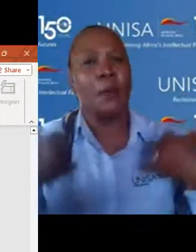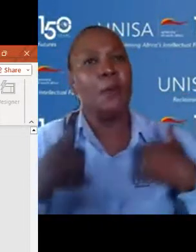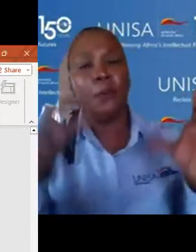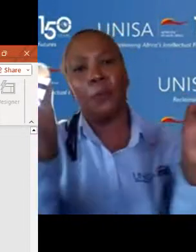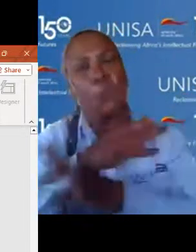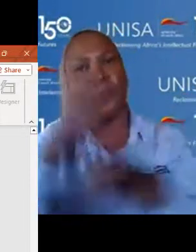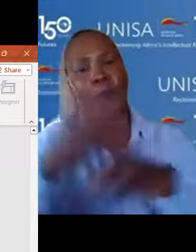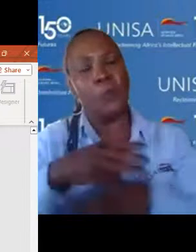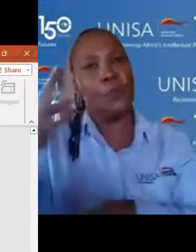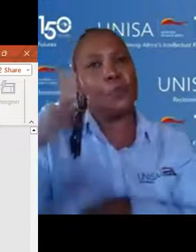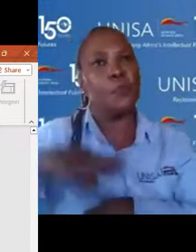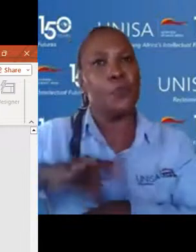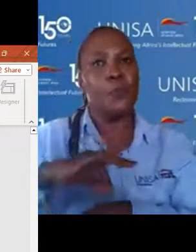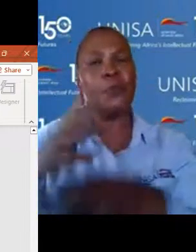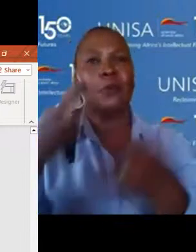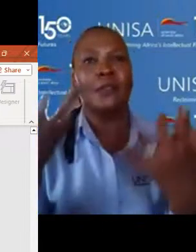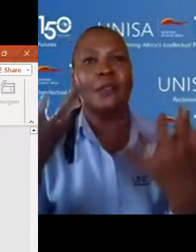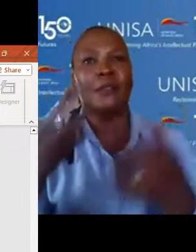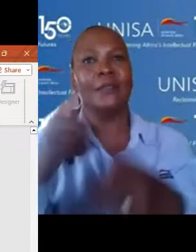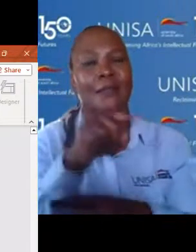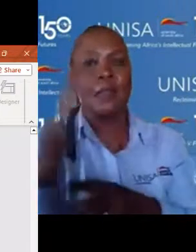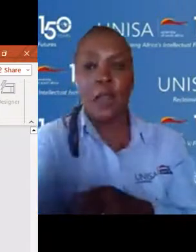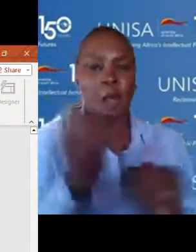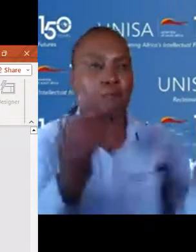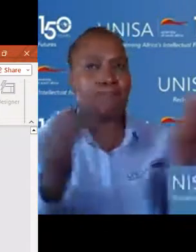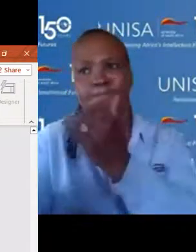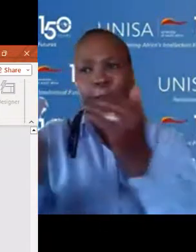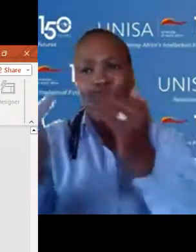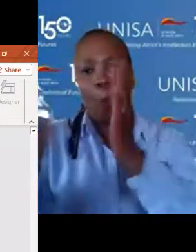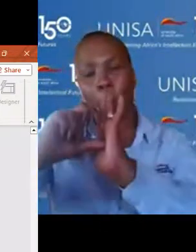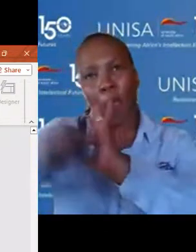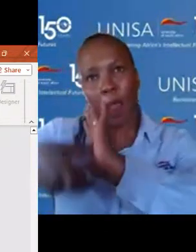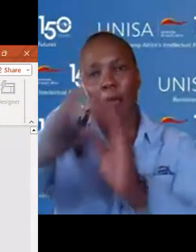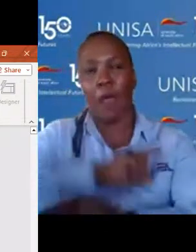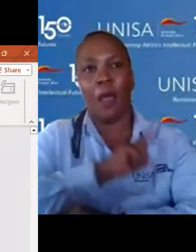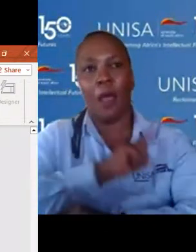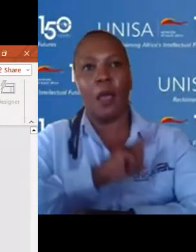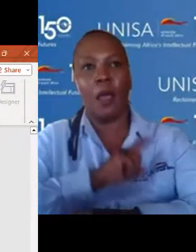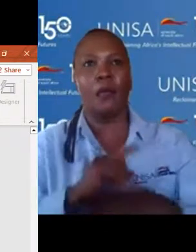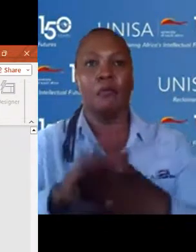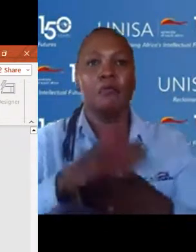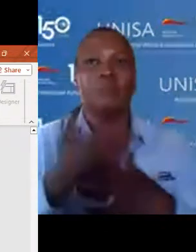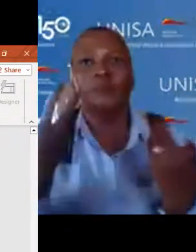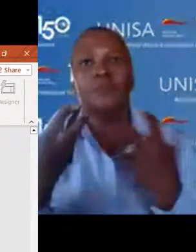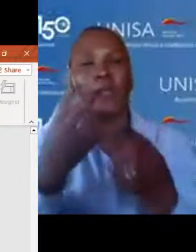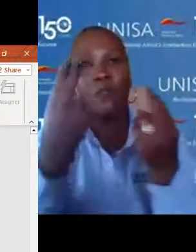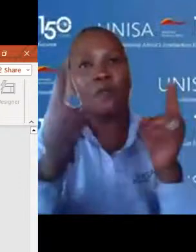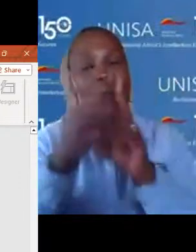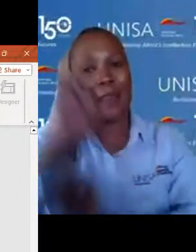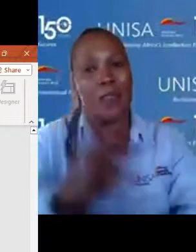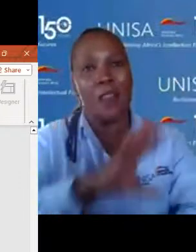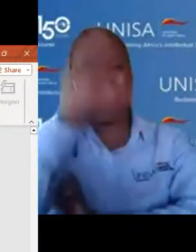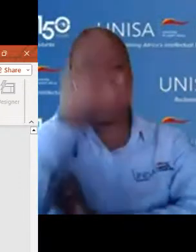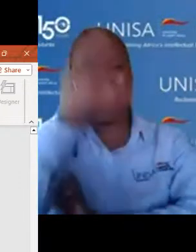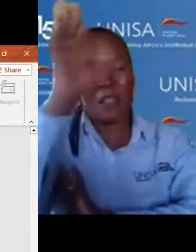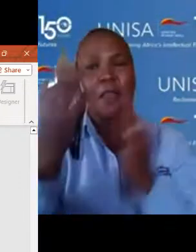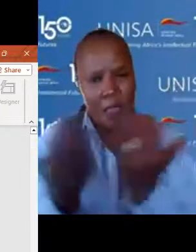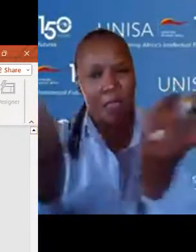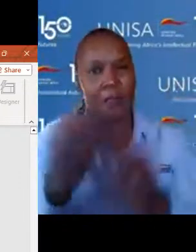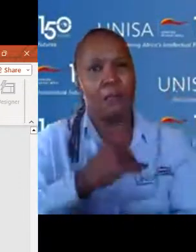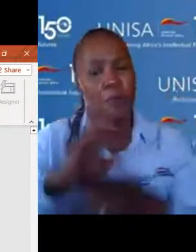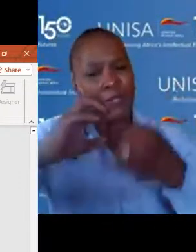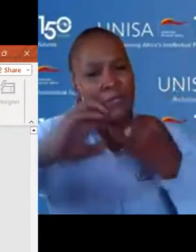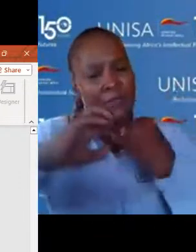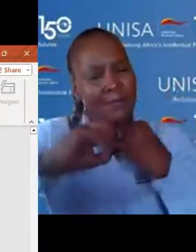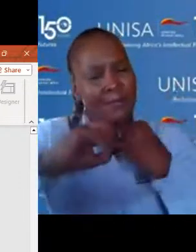benefits that comes with disability, because UNISA cares, and we try by all means